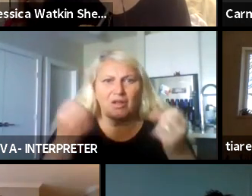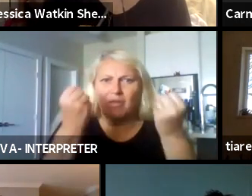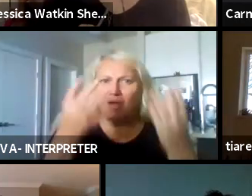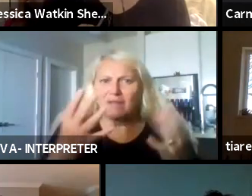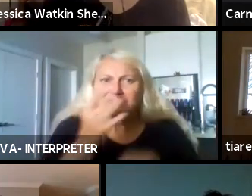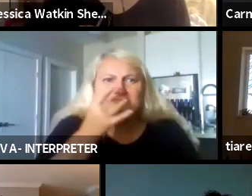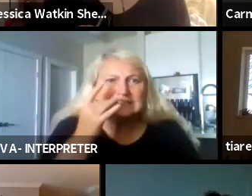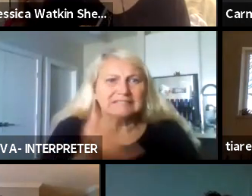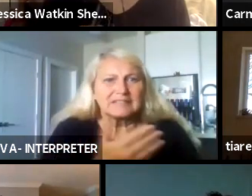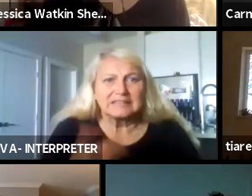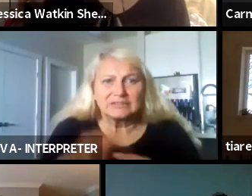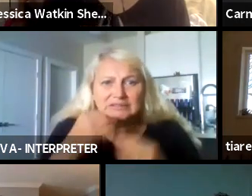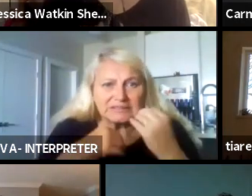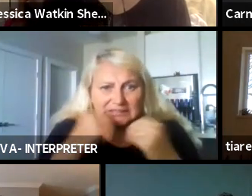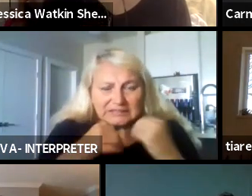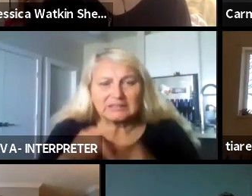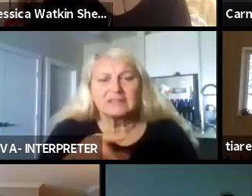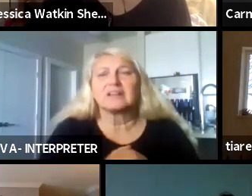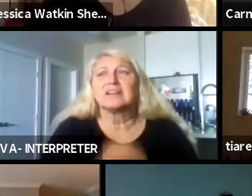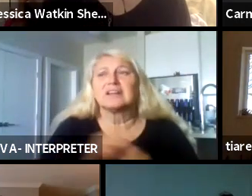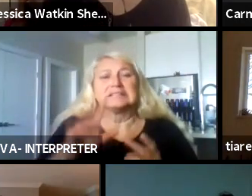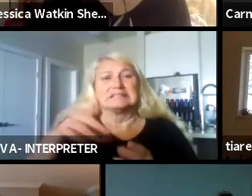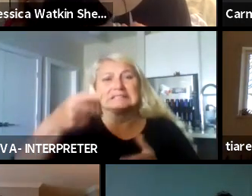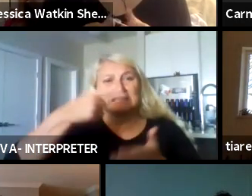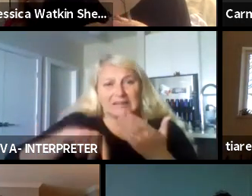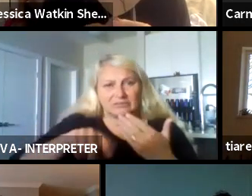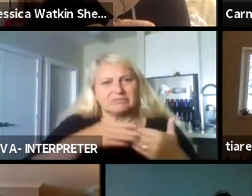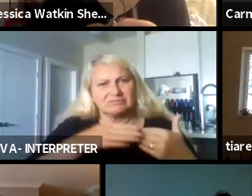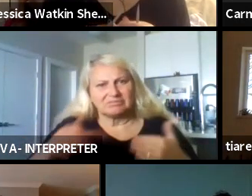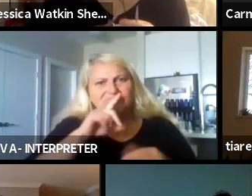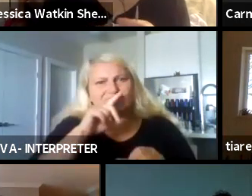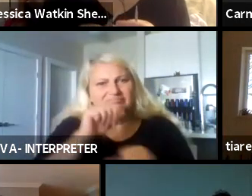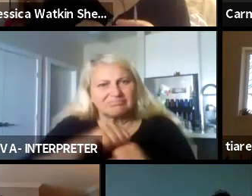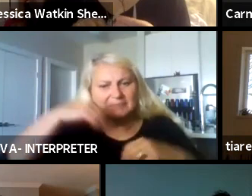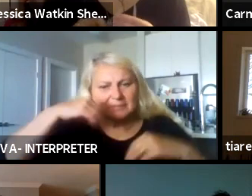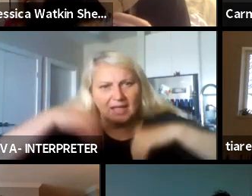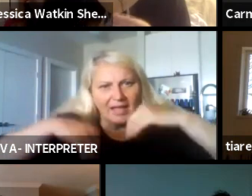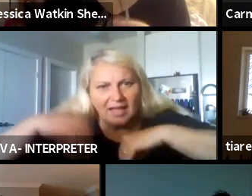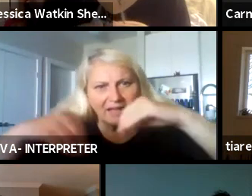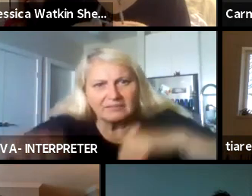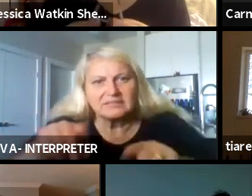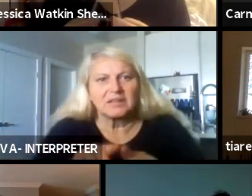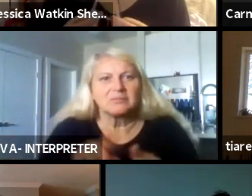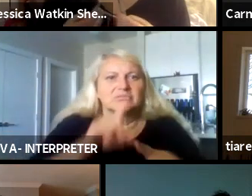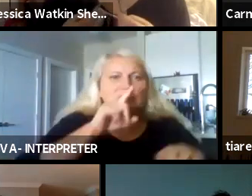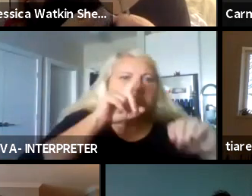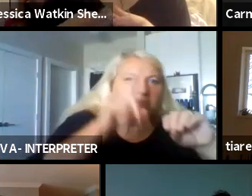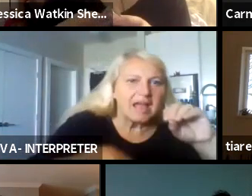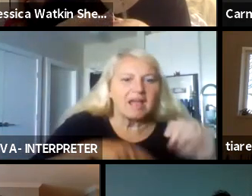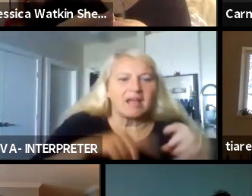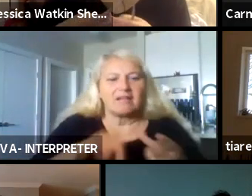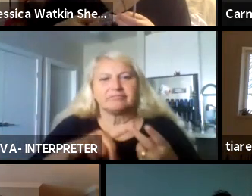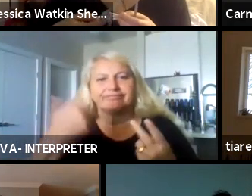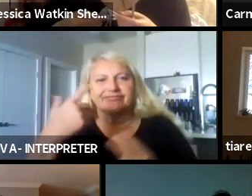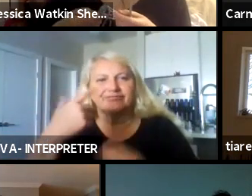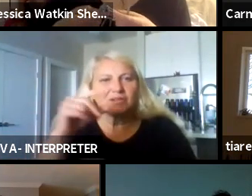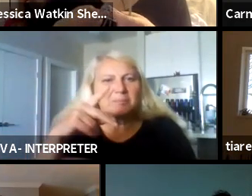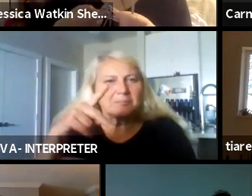Next week is the time to start planting things like tomatoes and peppers and beans in the ground for